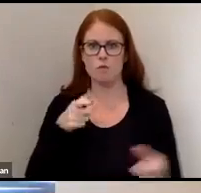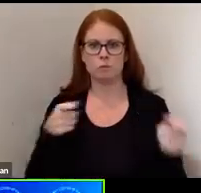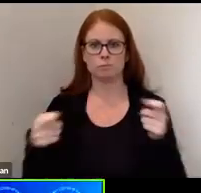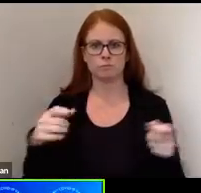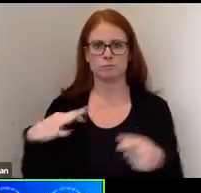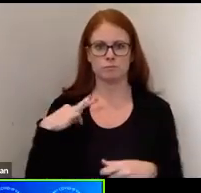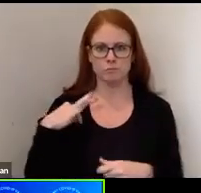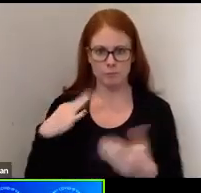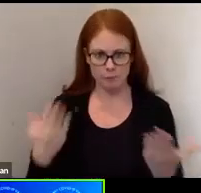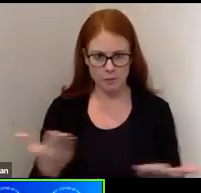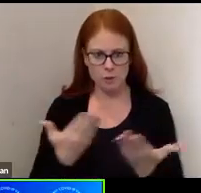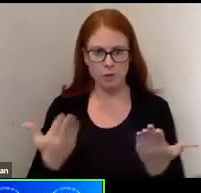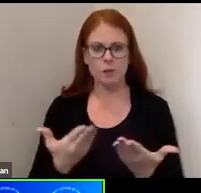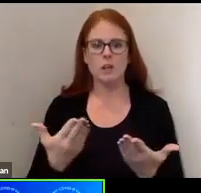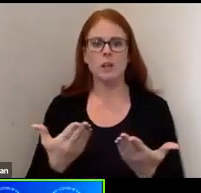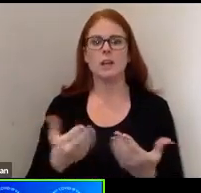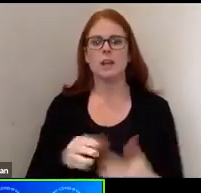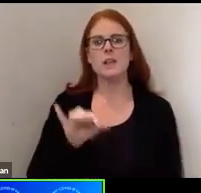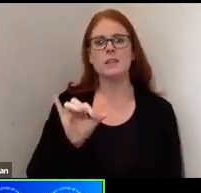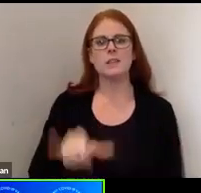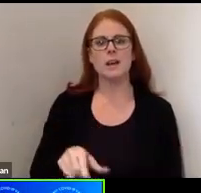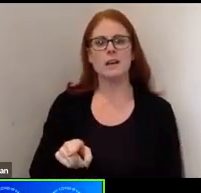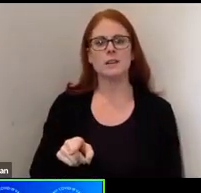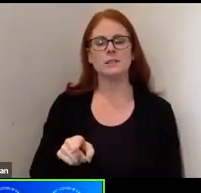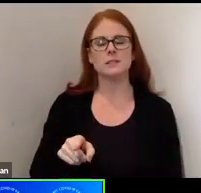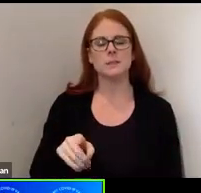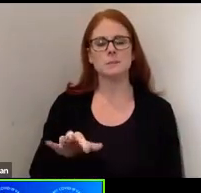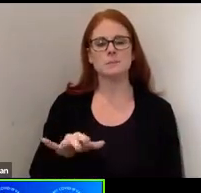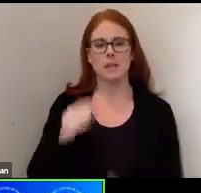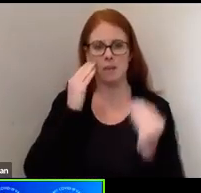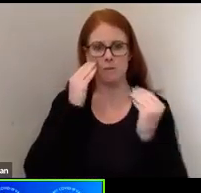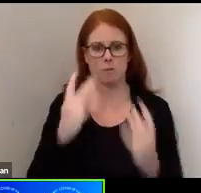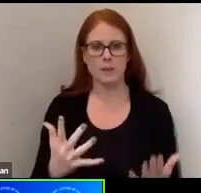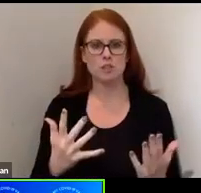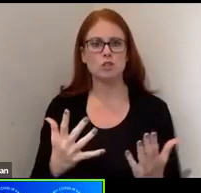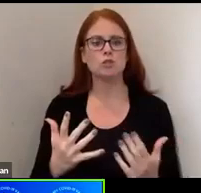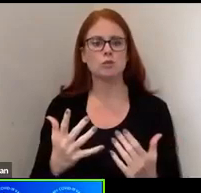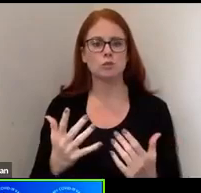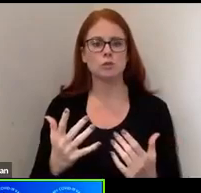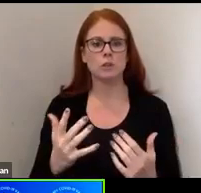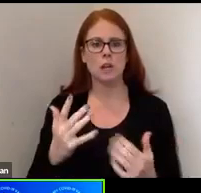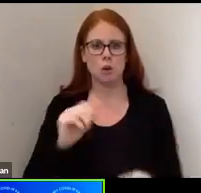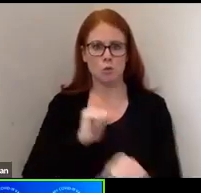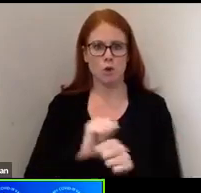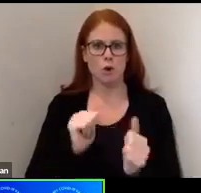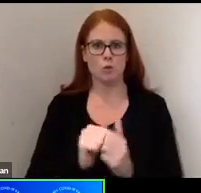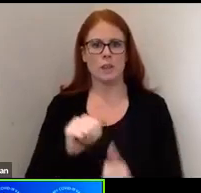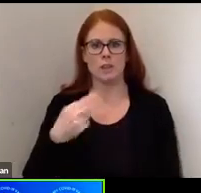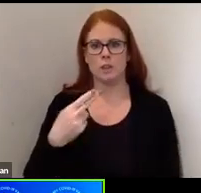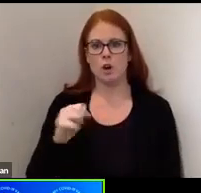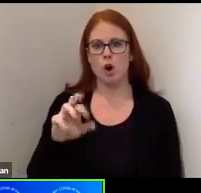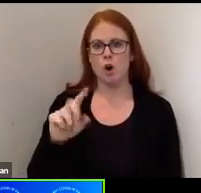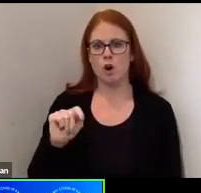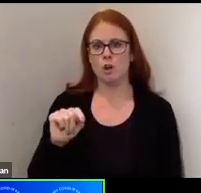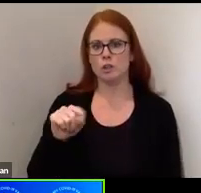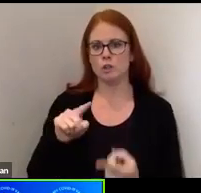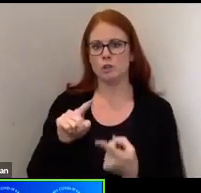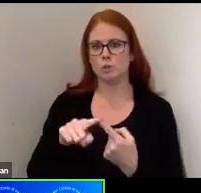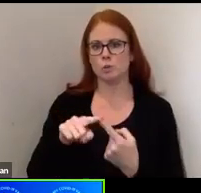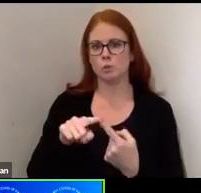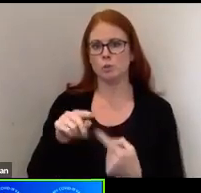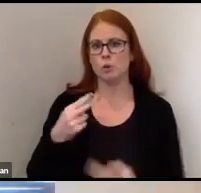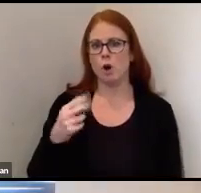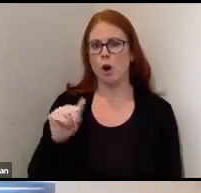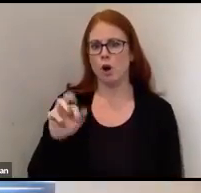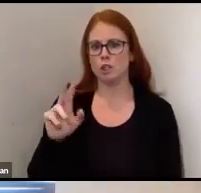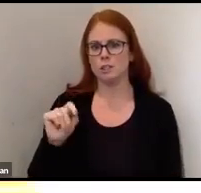here. But that is information that we'll work with you, Jody, to make available on